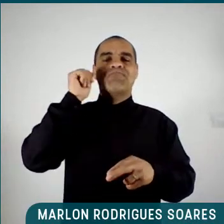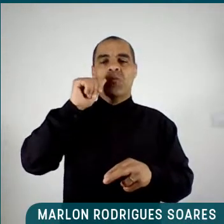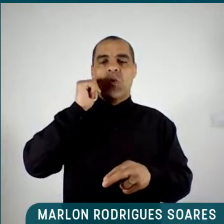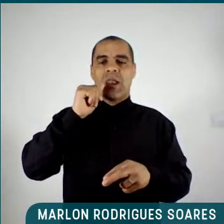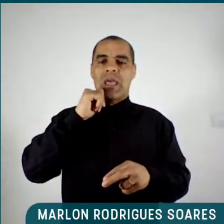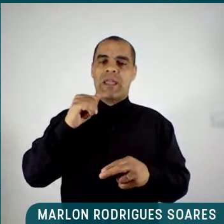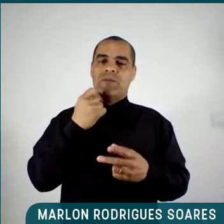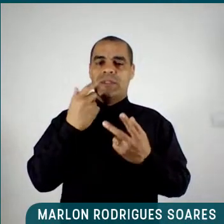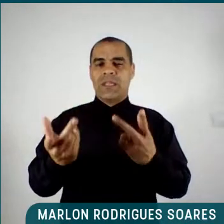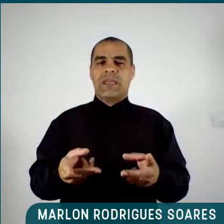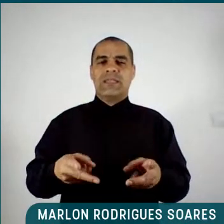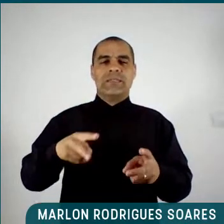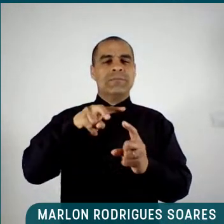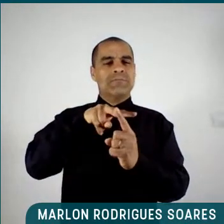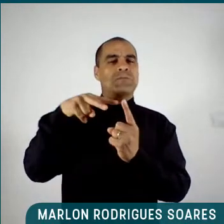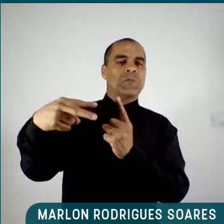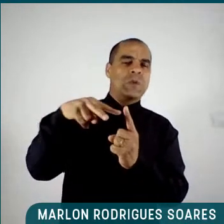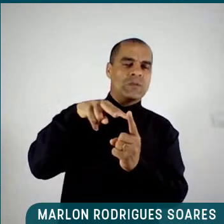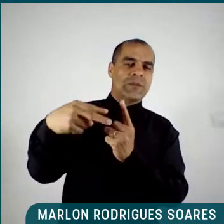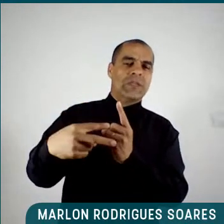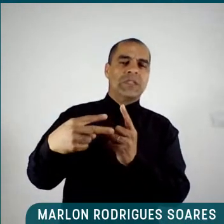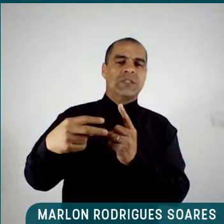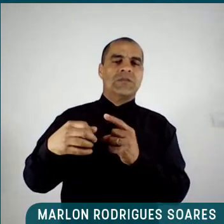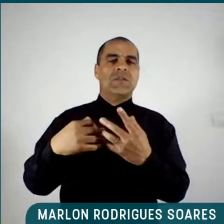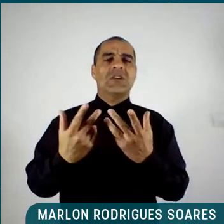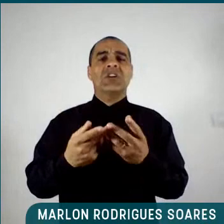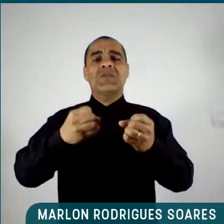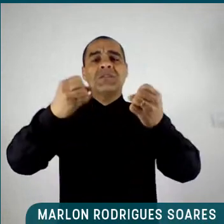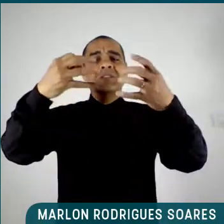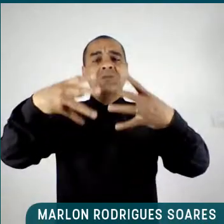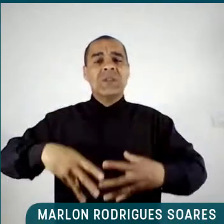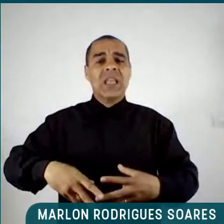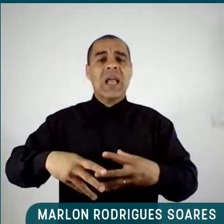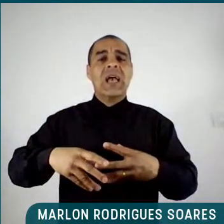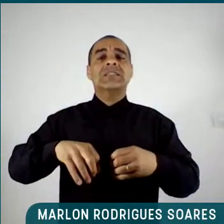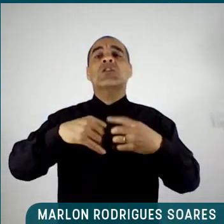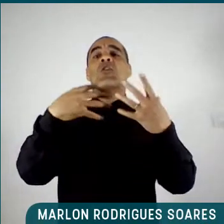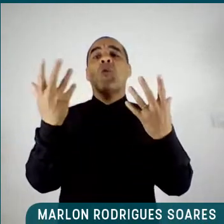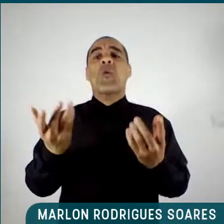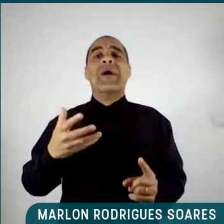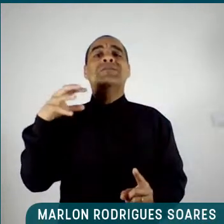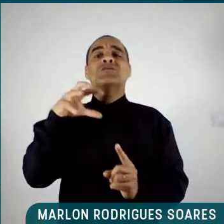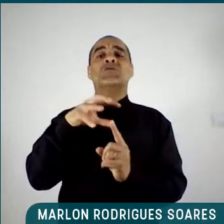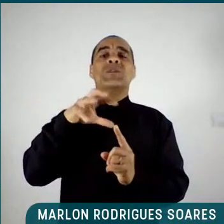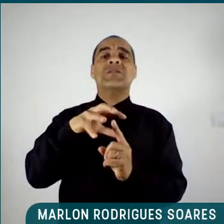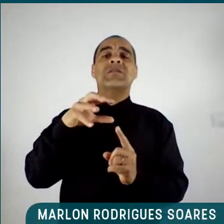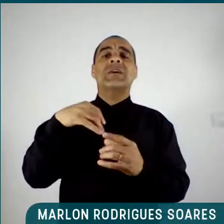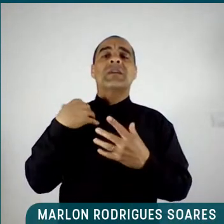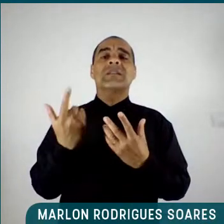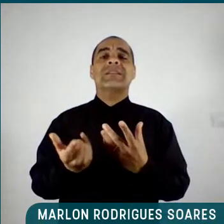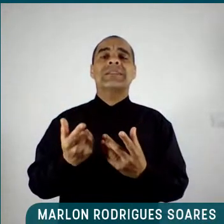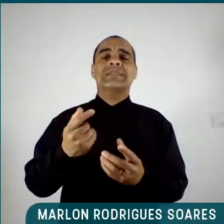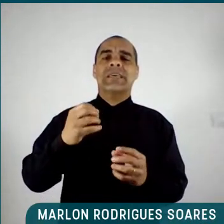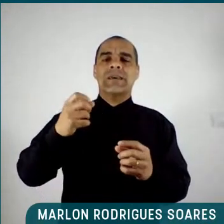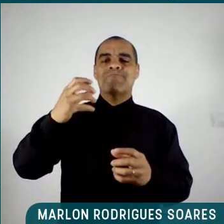considering transversality. So I would like to ask you, what is the impact of